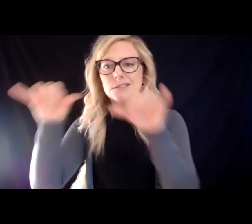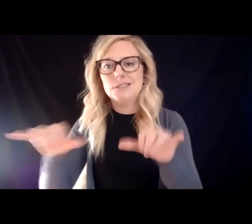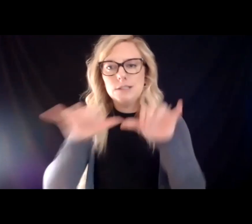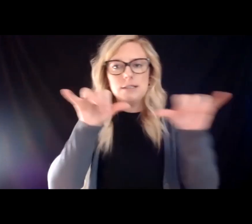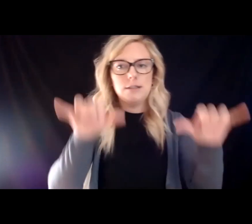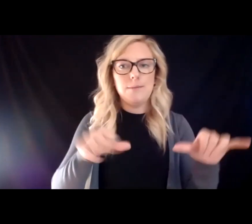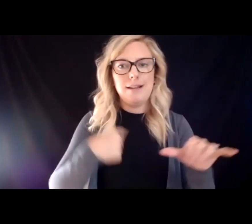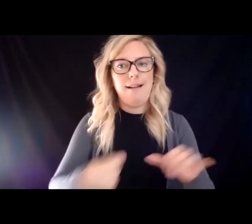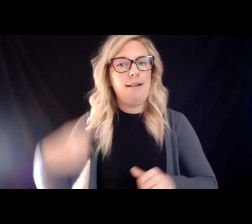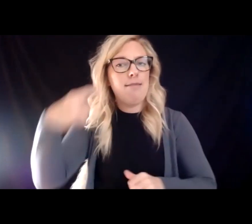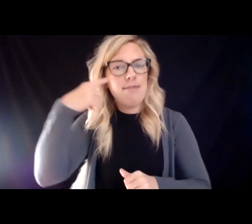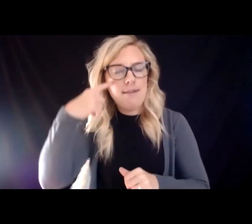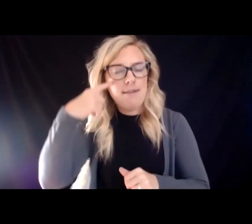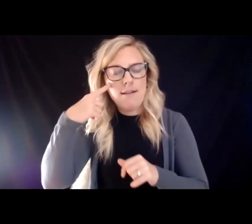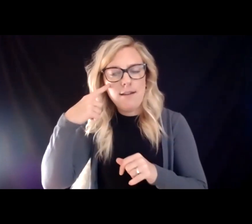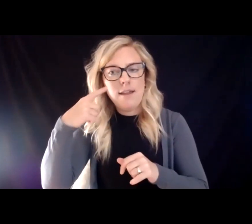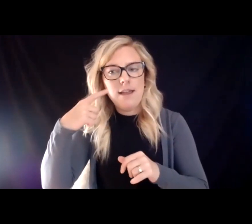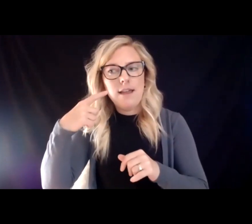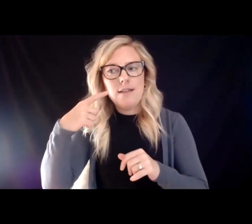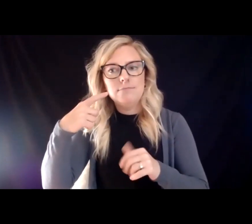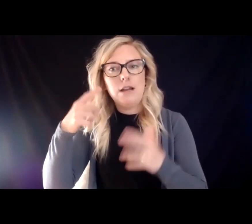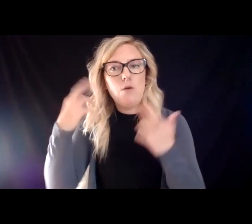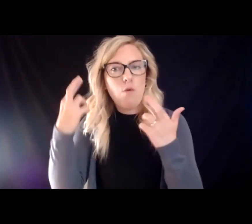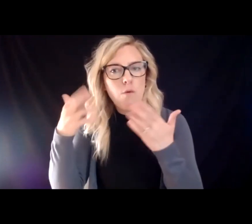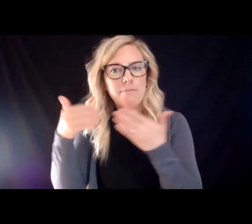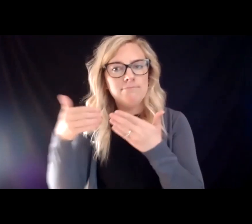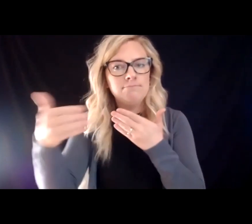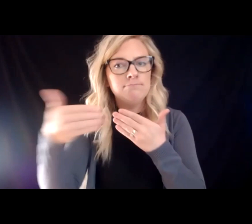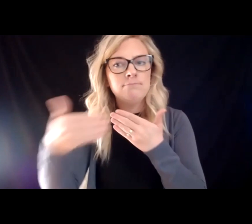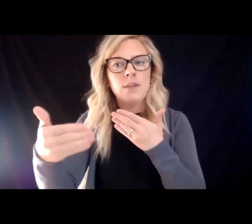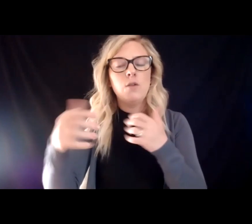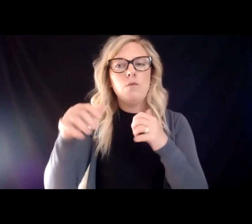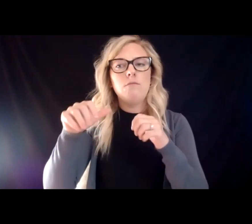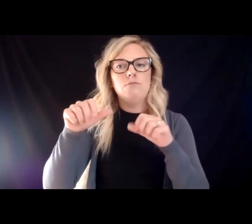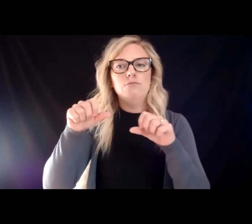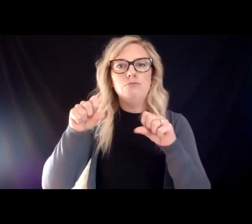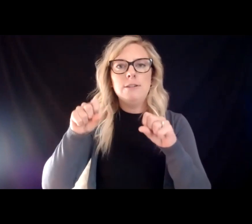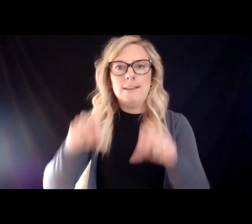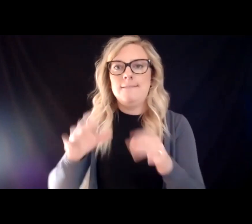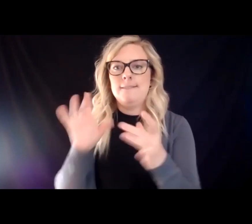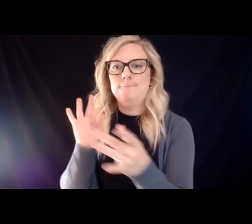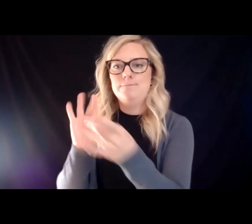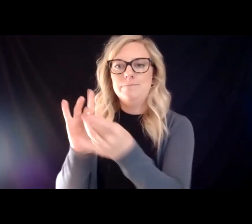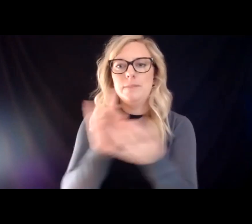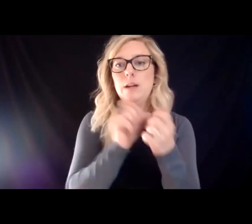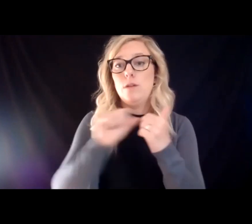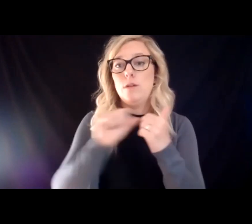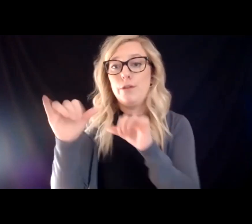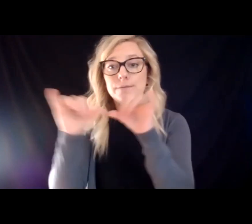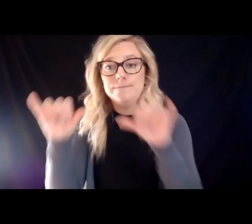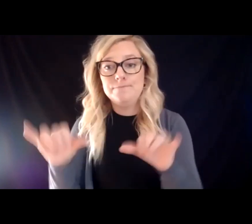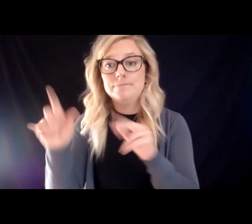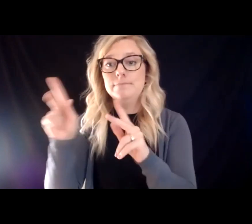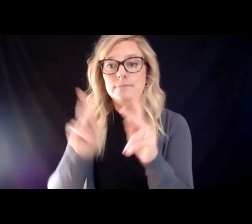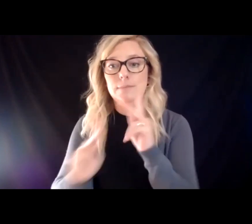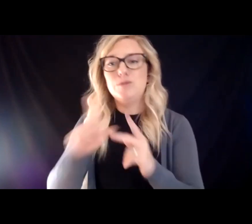and in the coming years, we hope to have that and acquire that same experience in helping all those